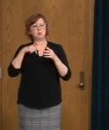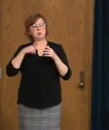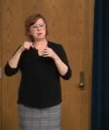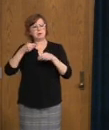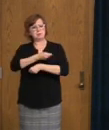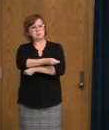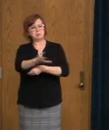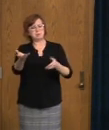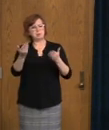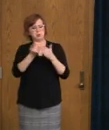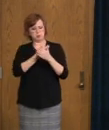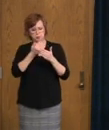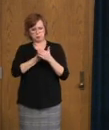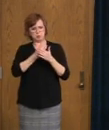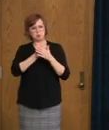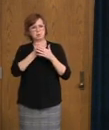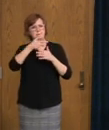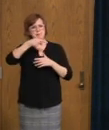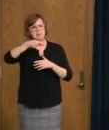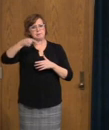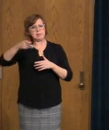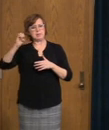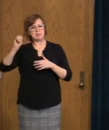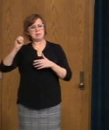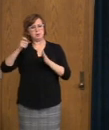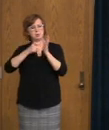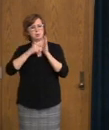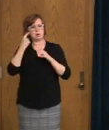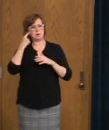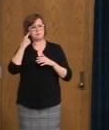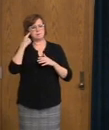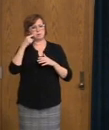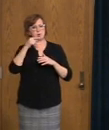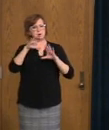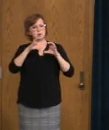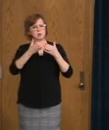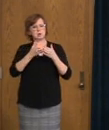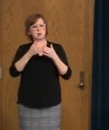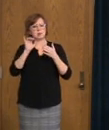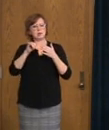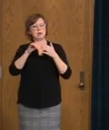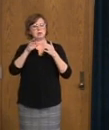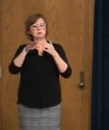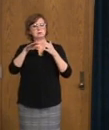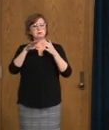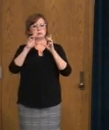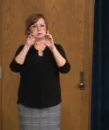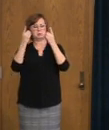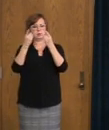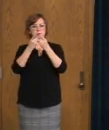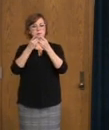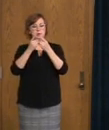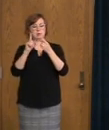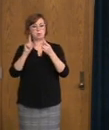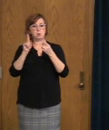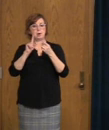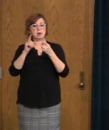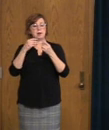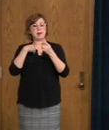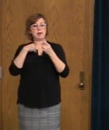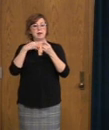new personal protective equipment requirements for aerosol generating procedures in our facilities,